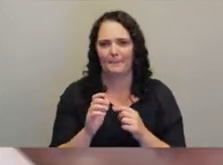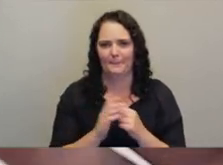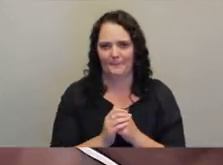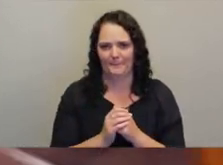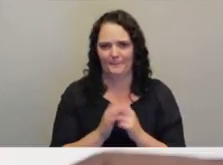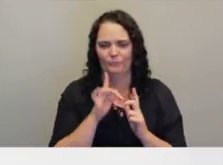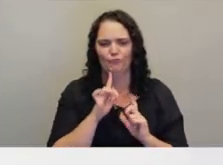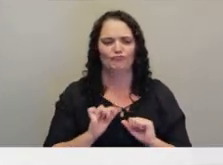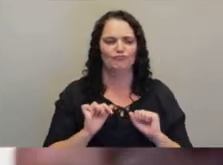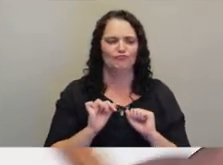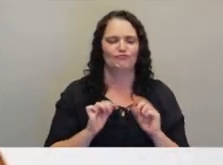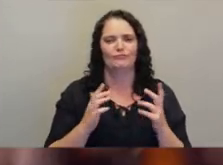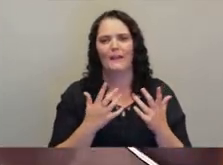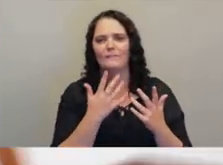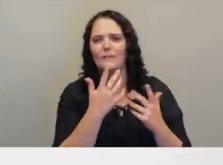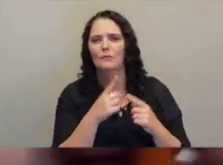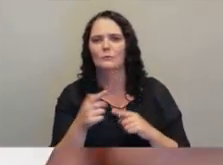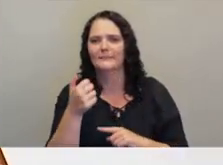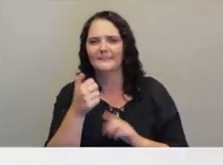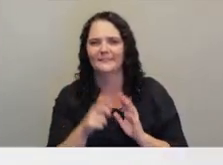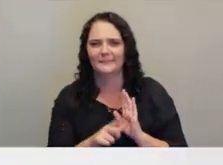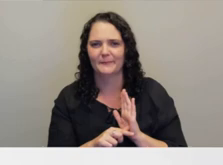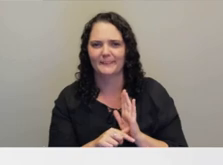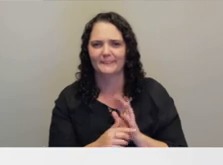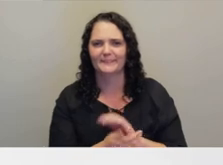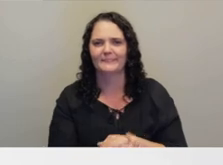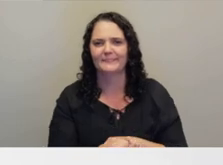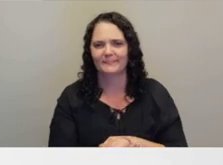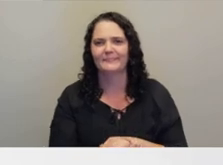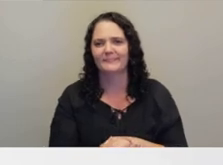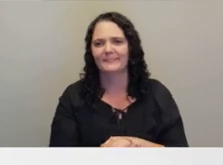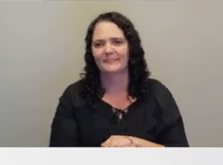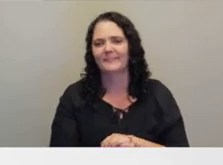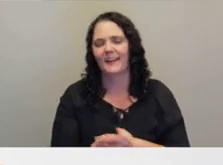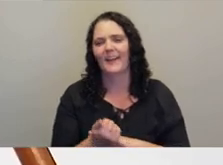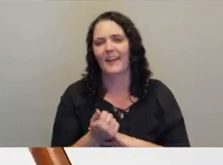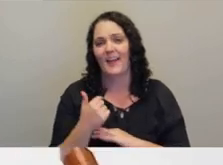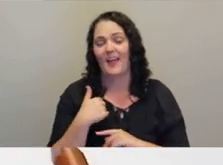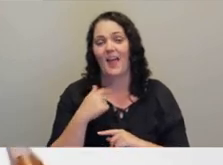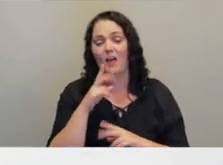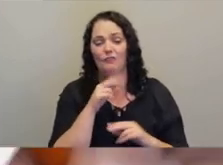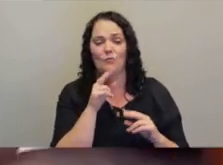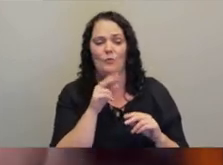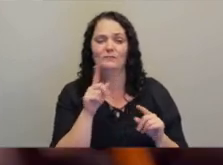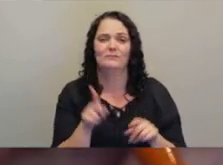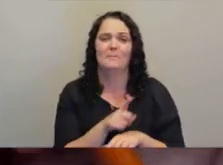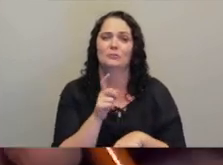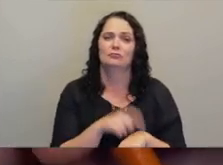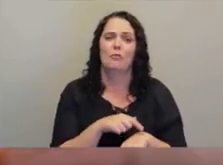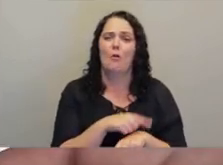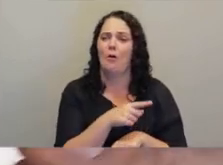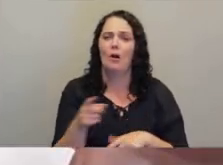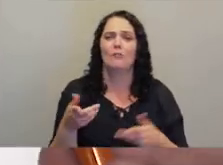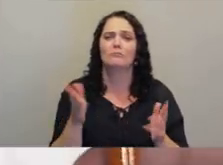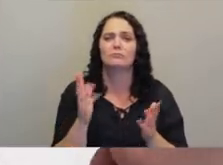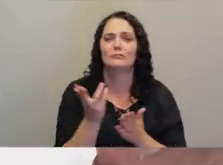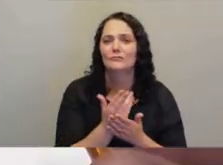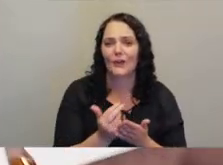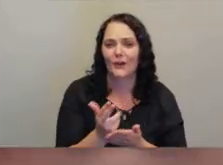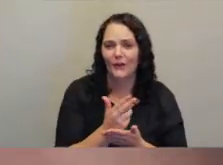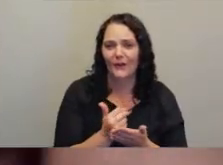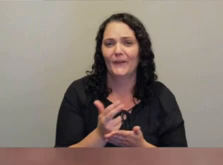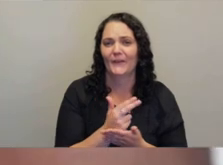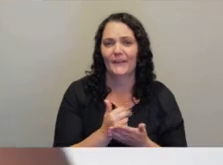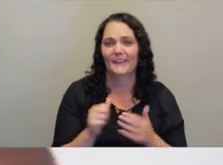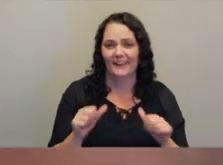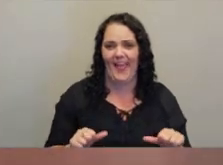say 5 or 6 minutes. I'll talk as you draw, but don't stop drawing just because I'm talking. All right, and let's dive right in and